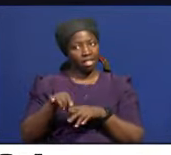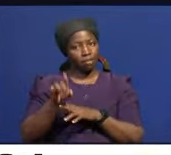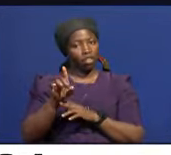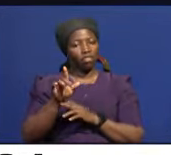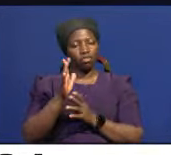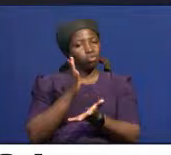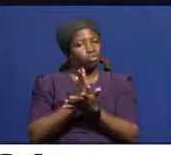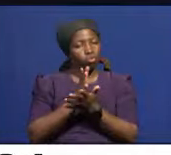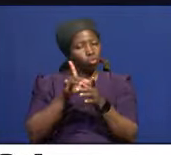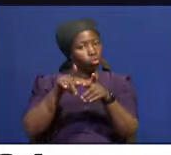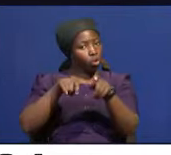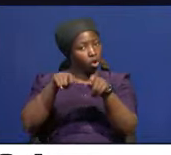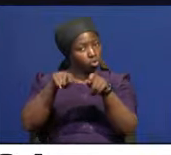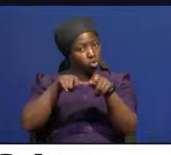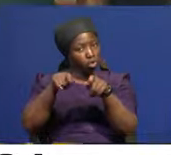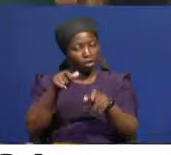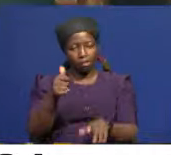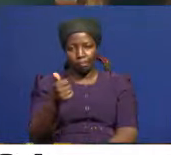tamed.